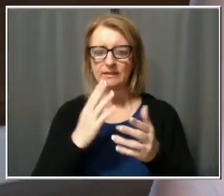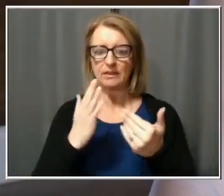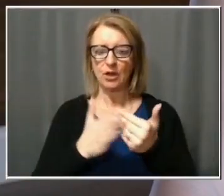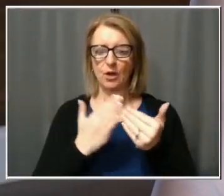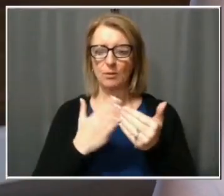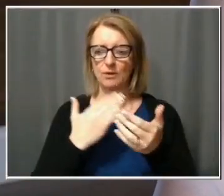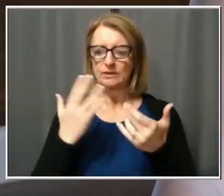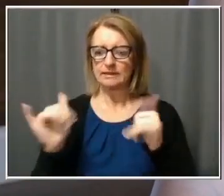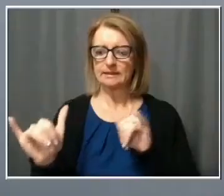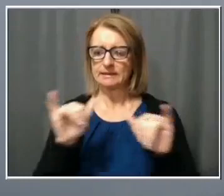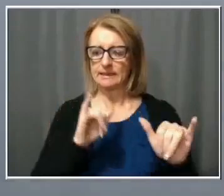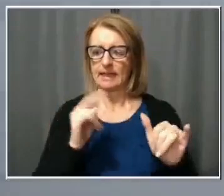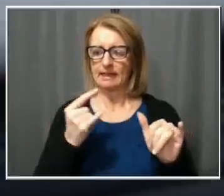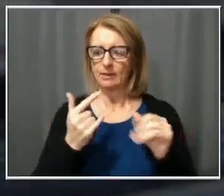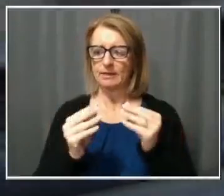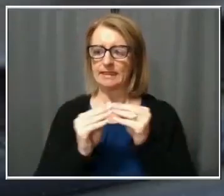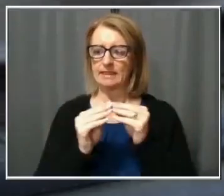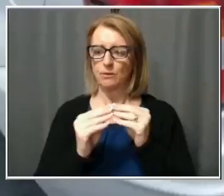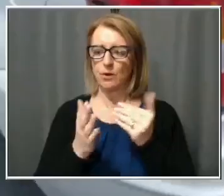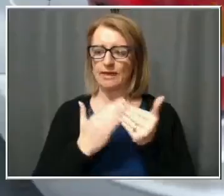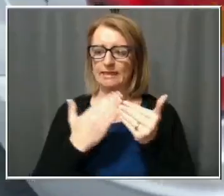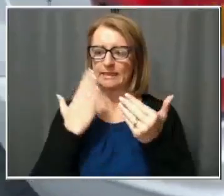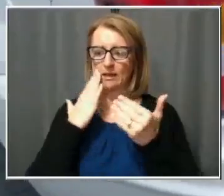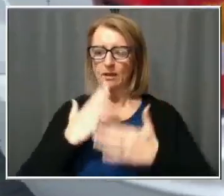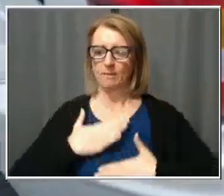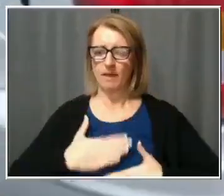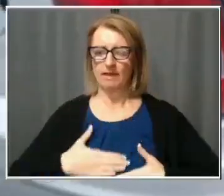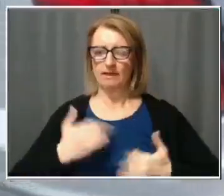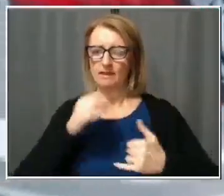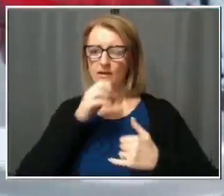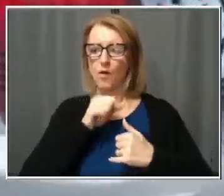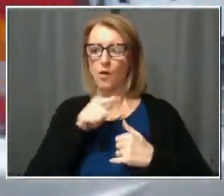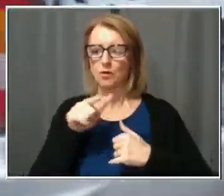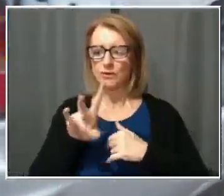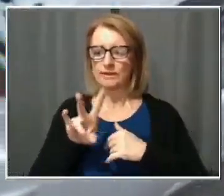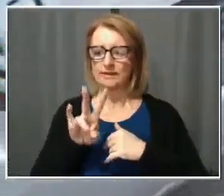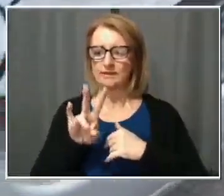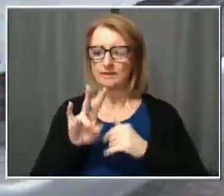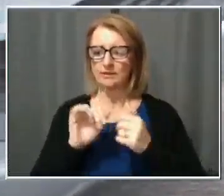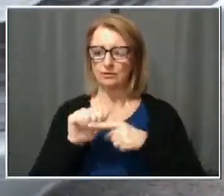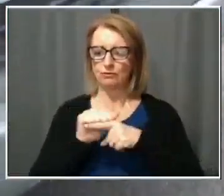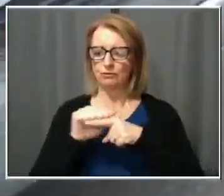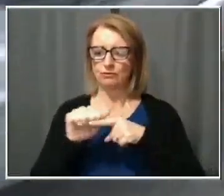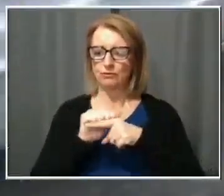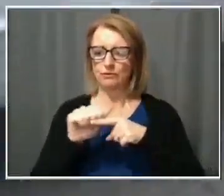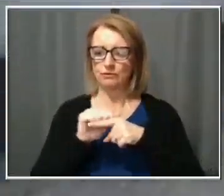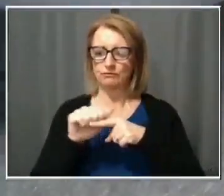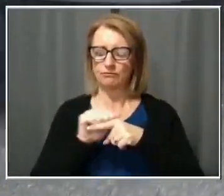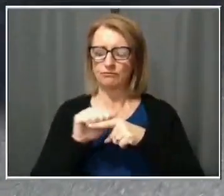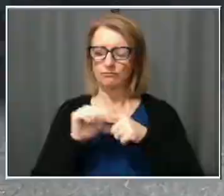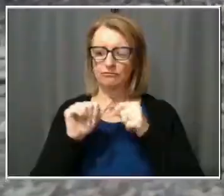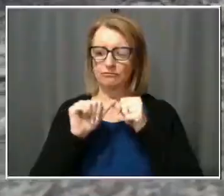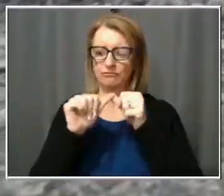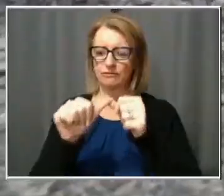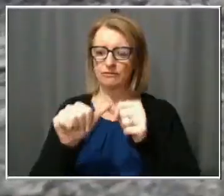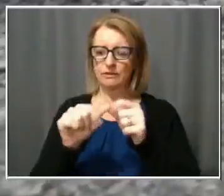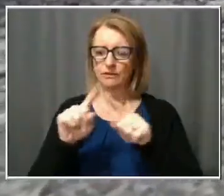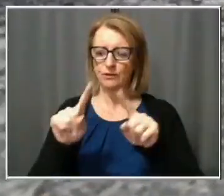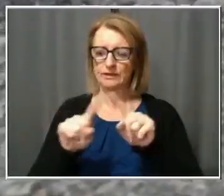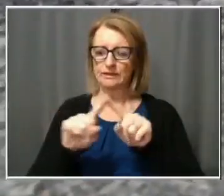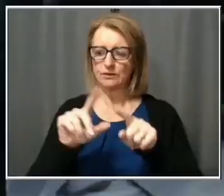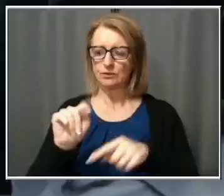bit easier on your body. Now at 27, she trains long and hard for triathlons.